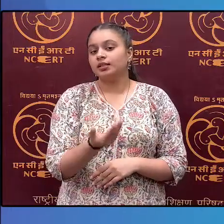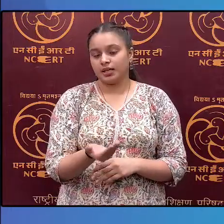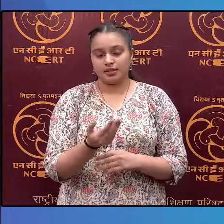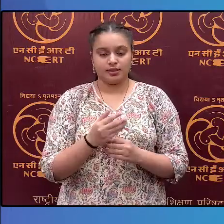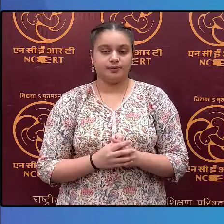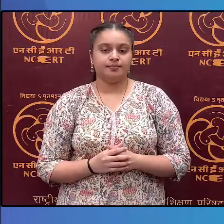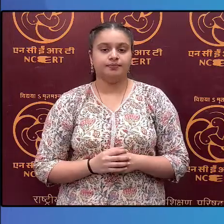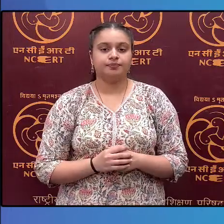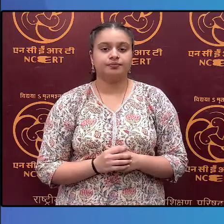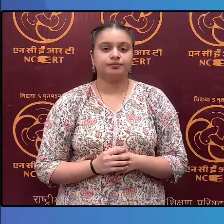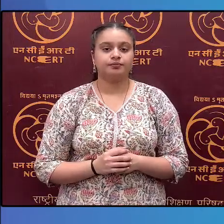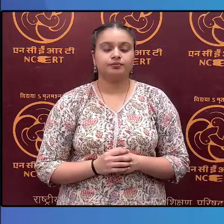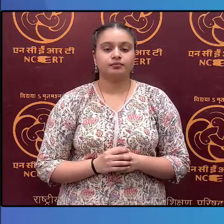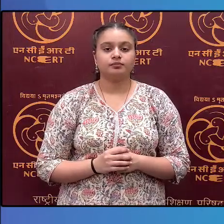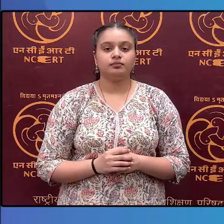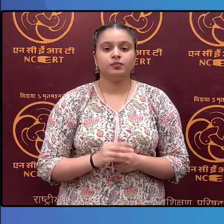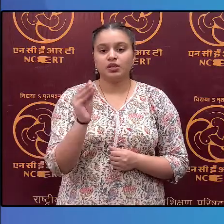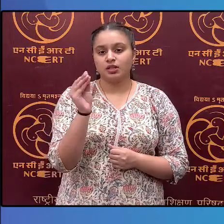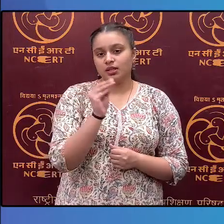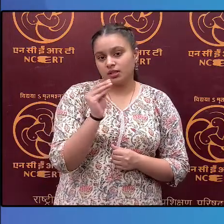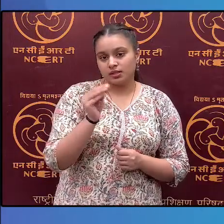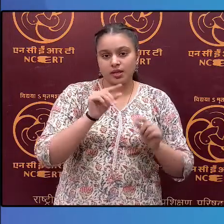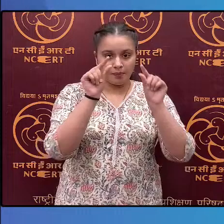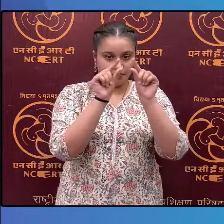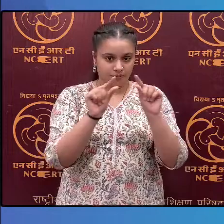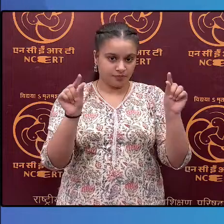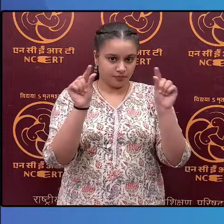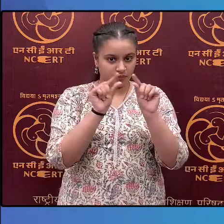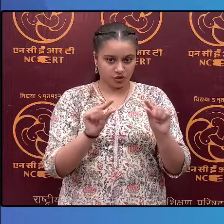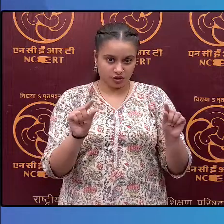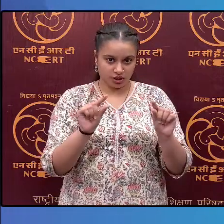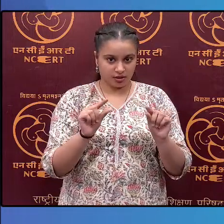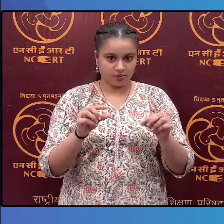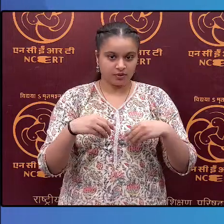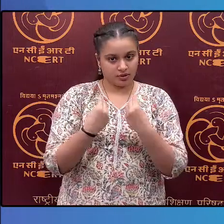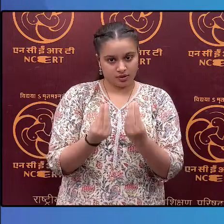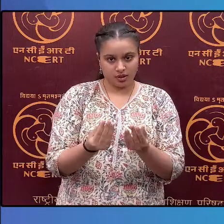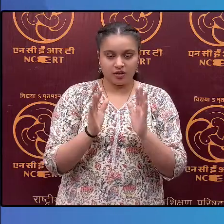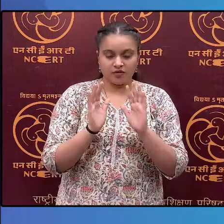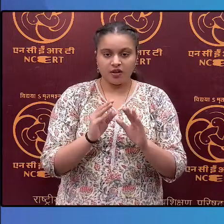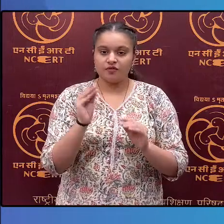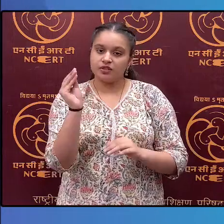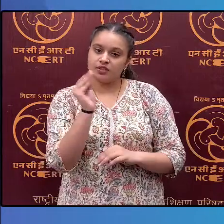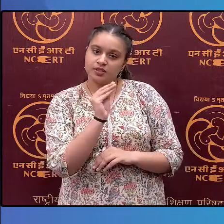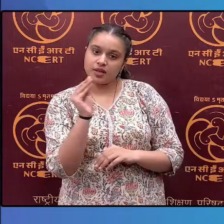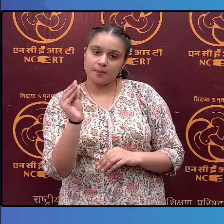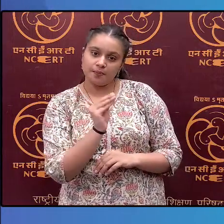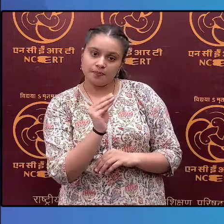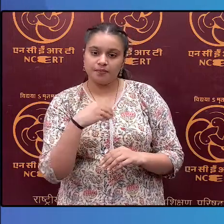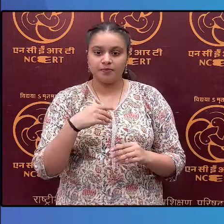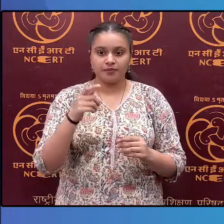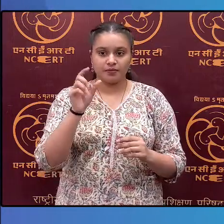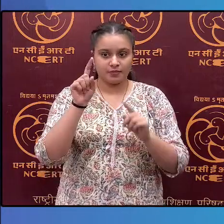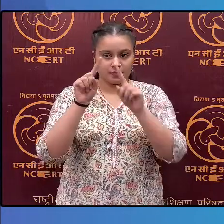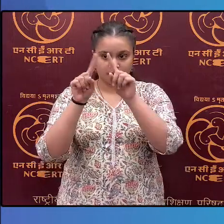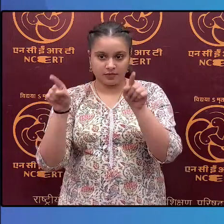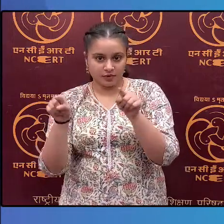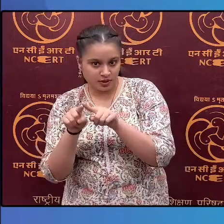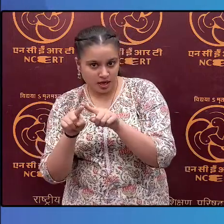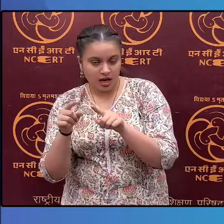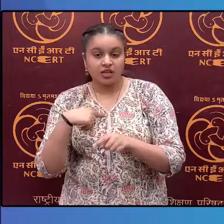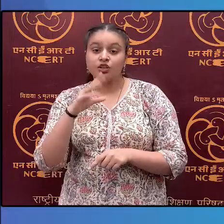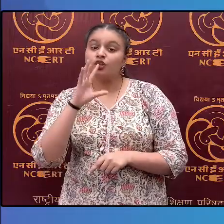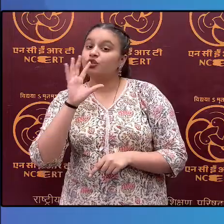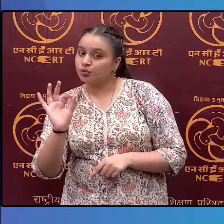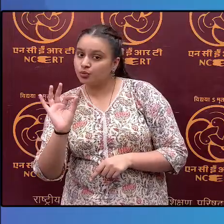will give you some statements. Okay. Now, I will provide you these tick cards. One stands for true